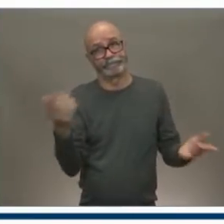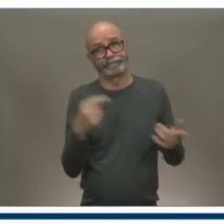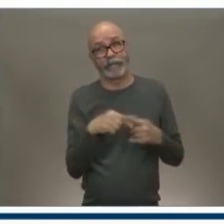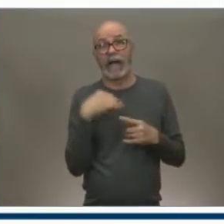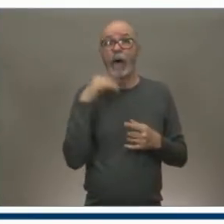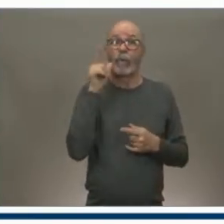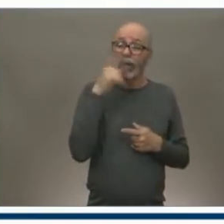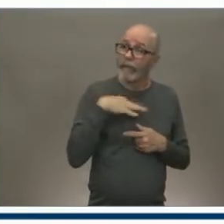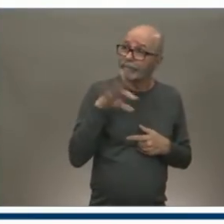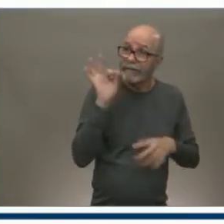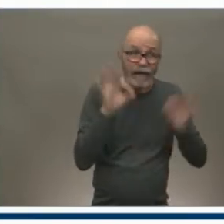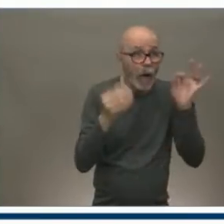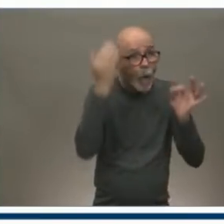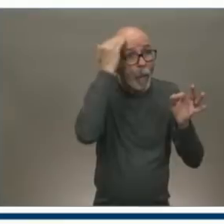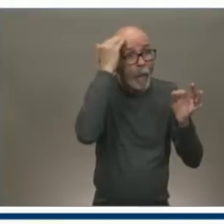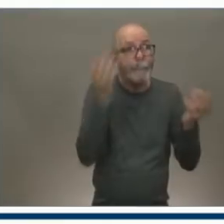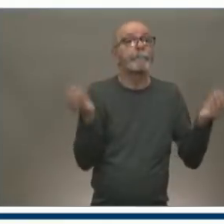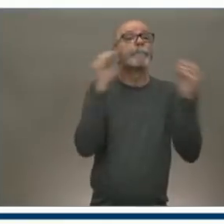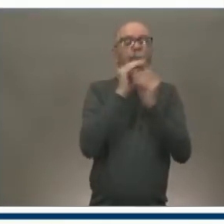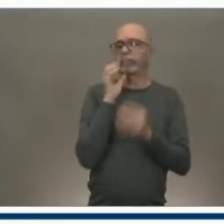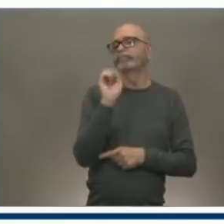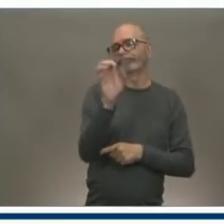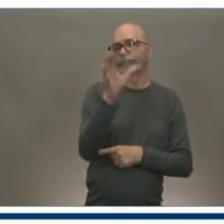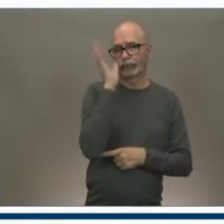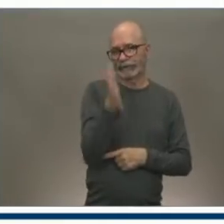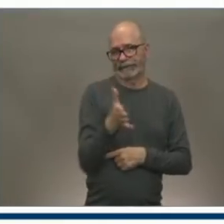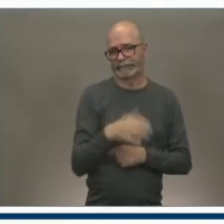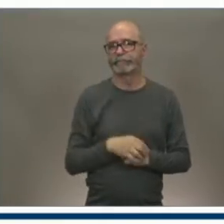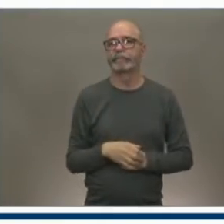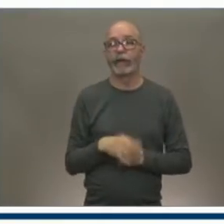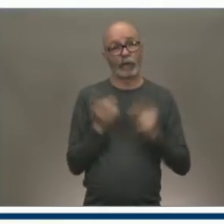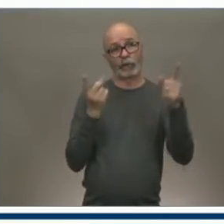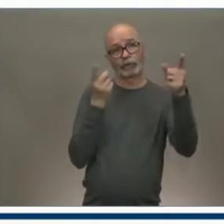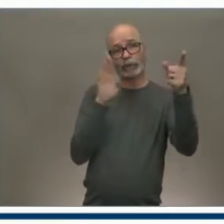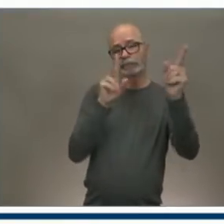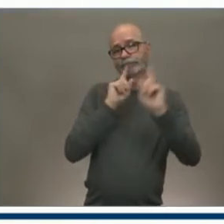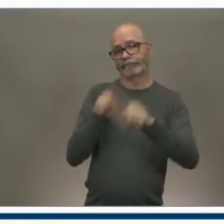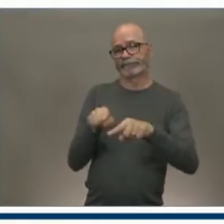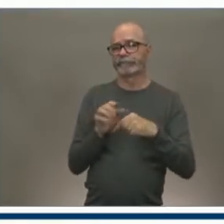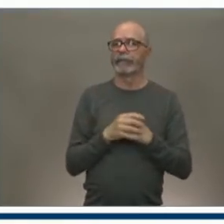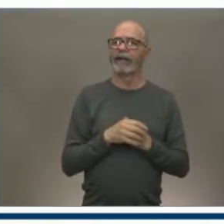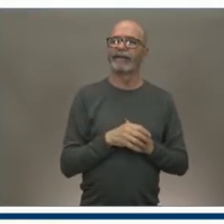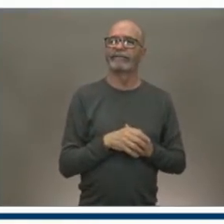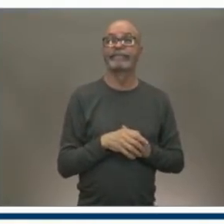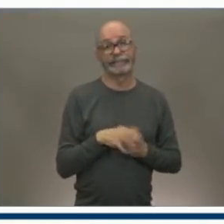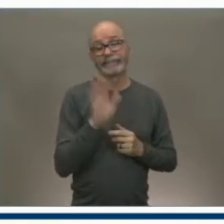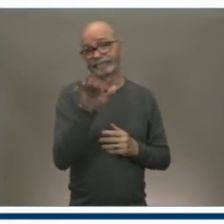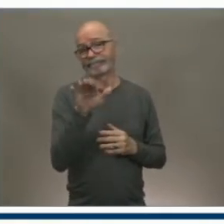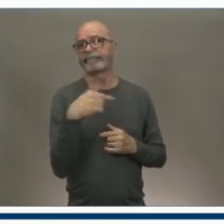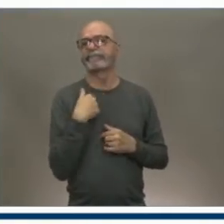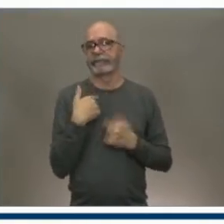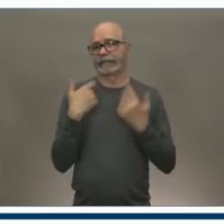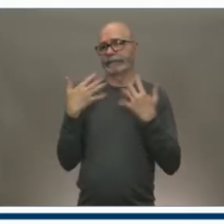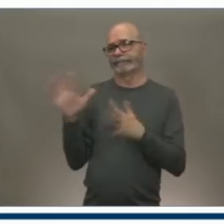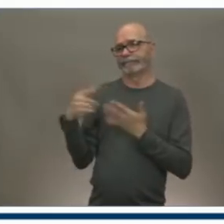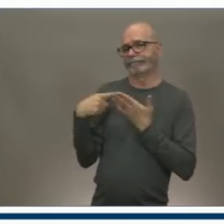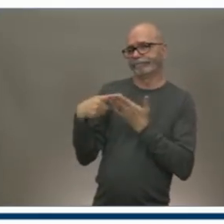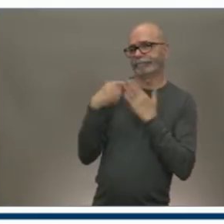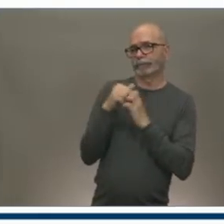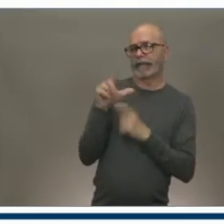lifted. Can I add to that? Sure. So I've had a couple of conversations. I was on one earlier today with the Labor and Economic Council